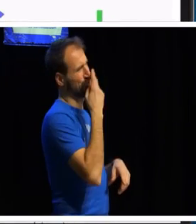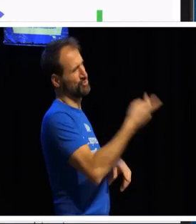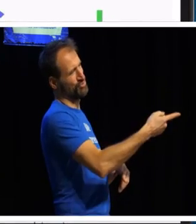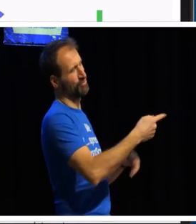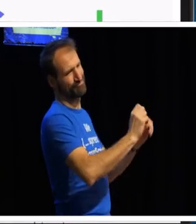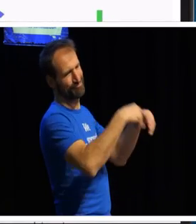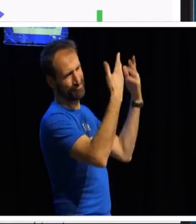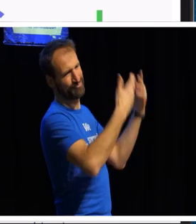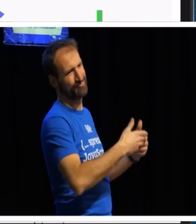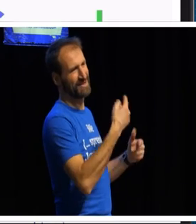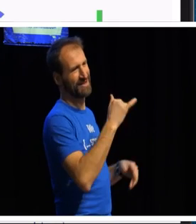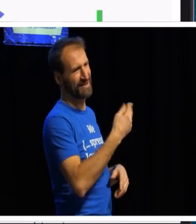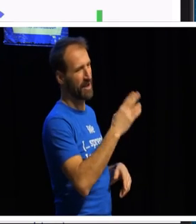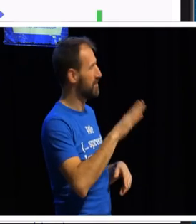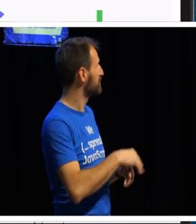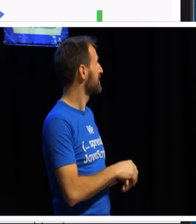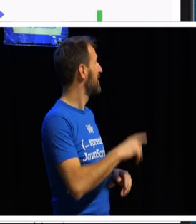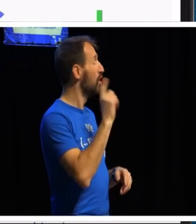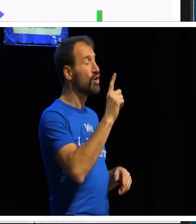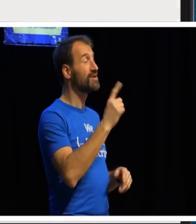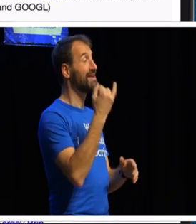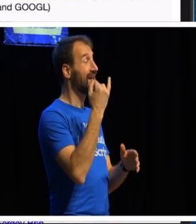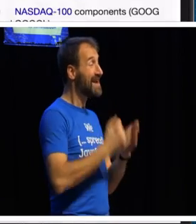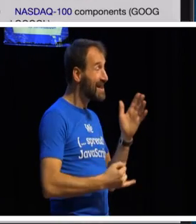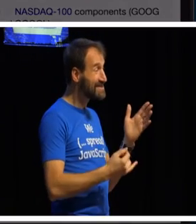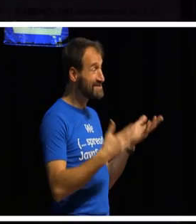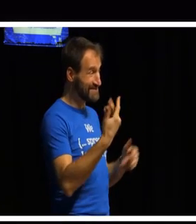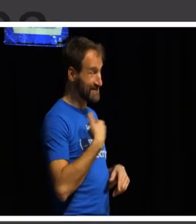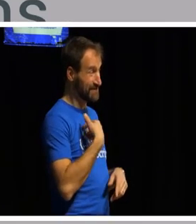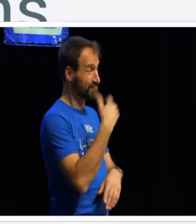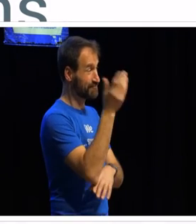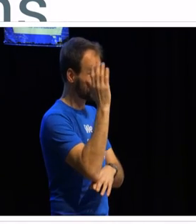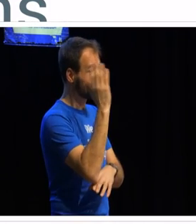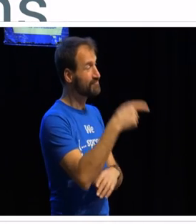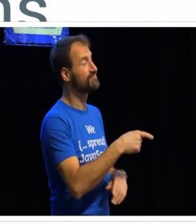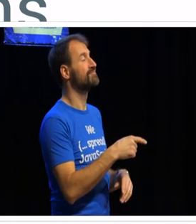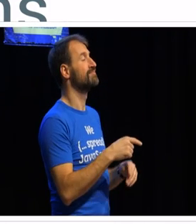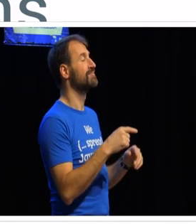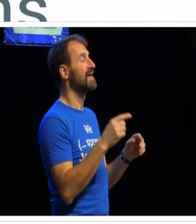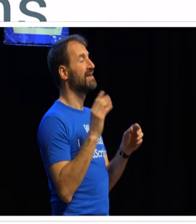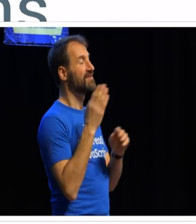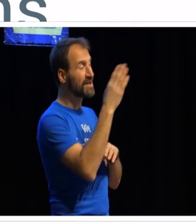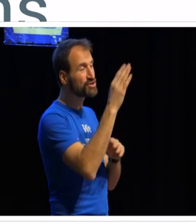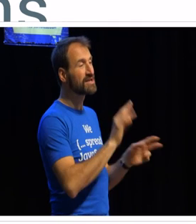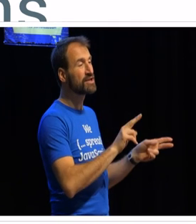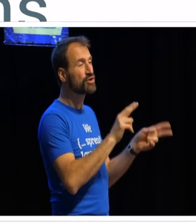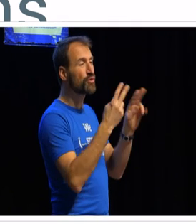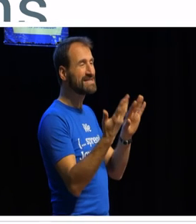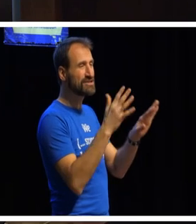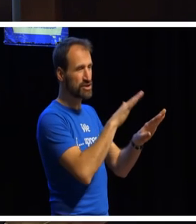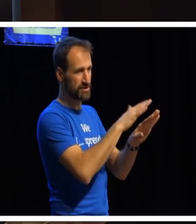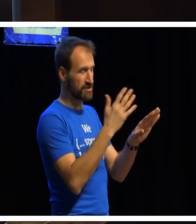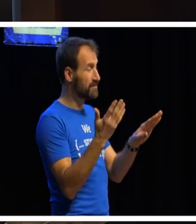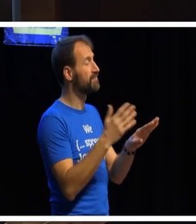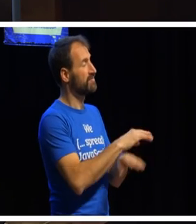There's also, the last thing I want to talk about as the counter reaches zero is navigation transitions. It's a real shame